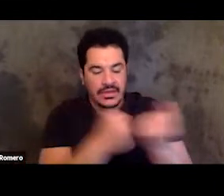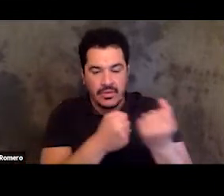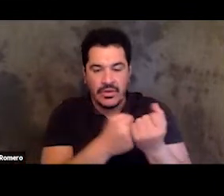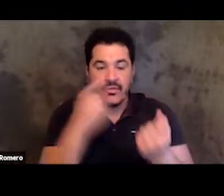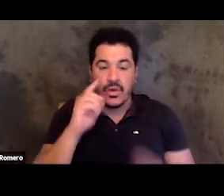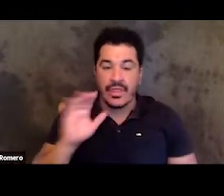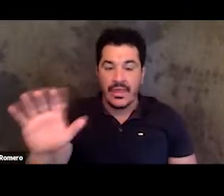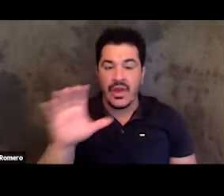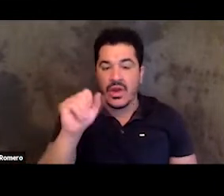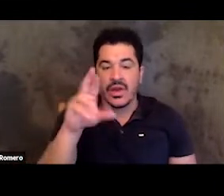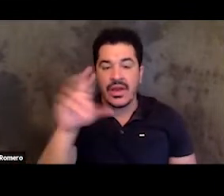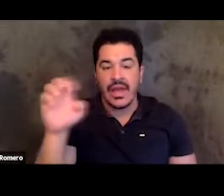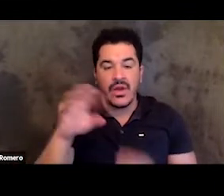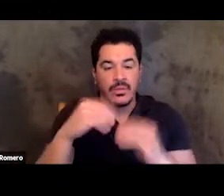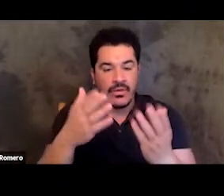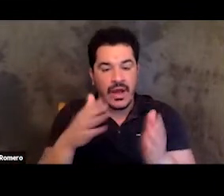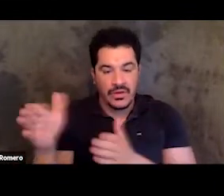family system,